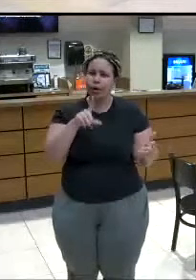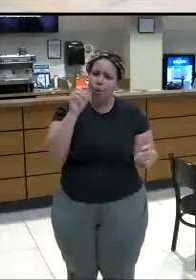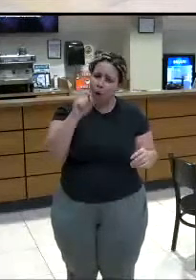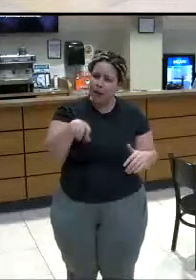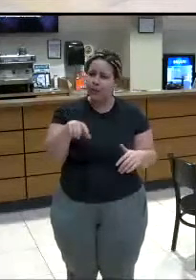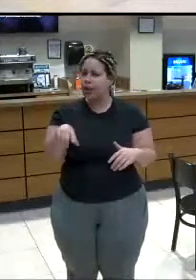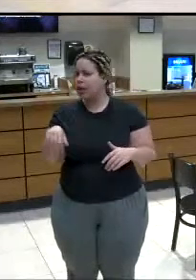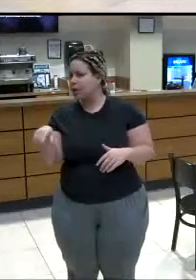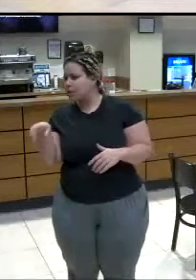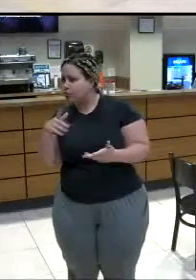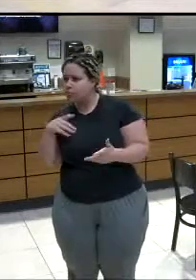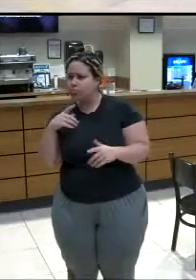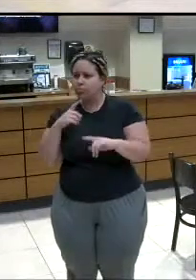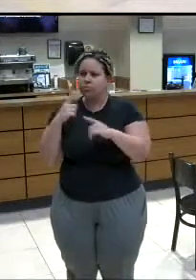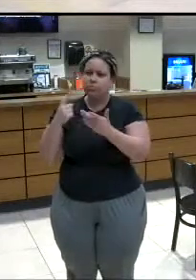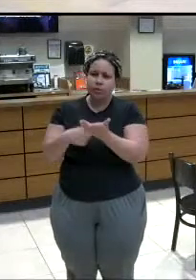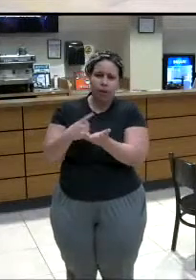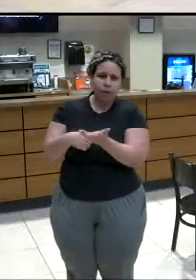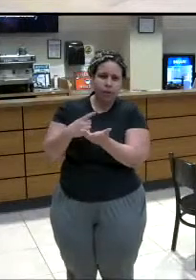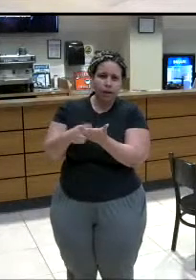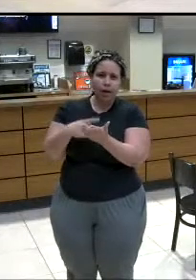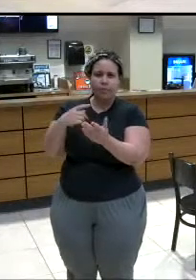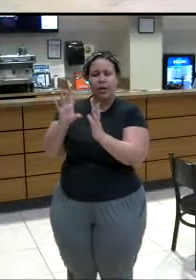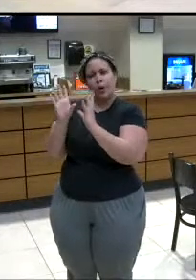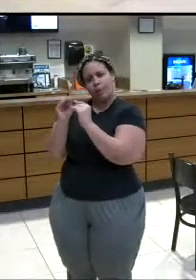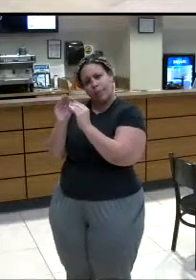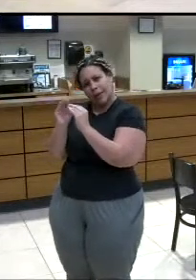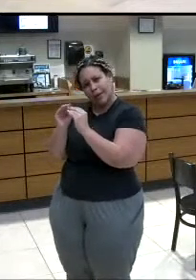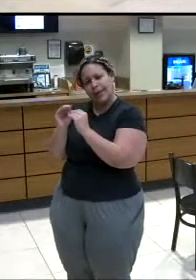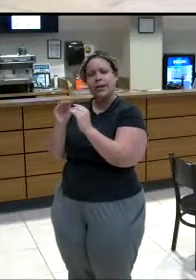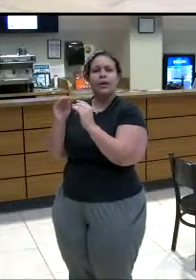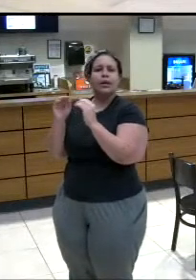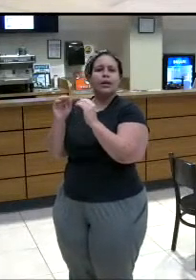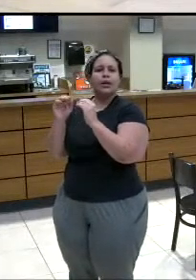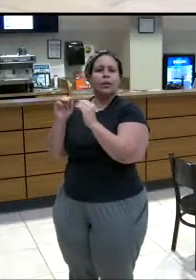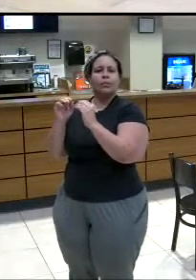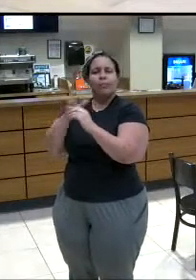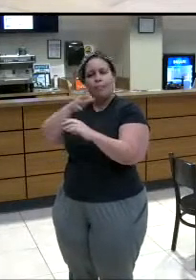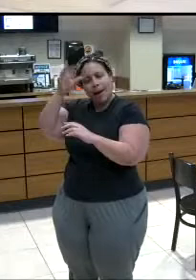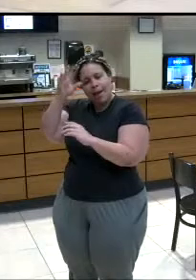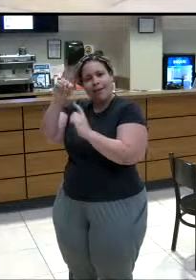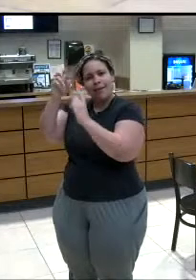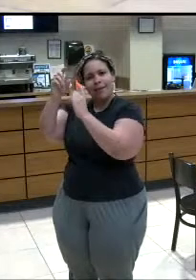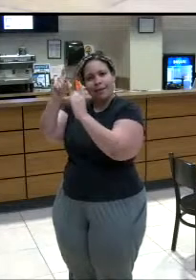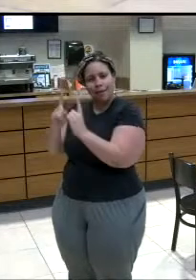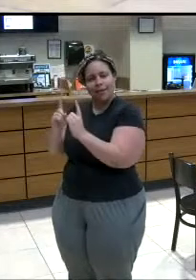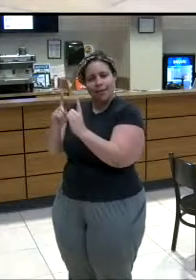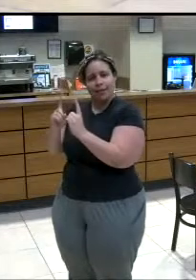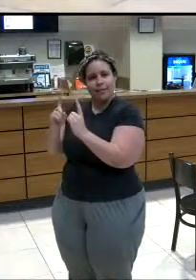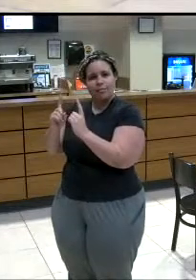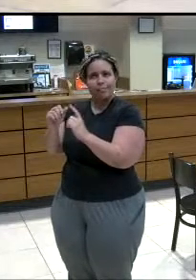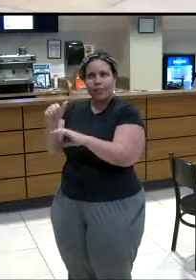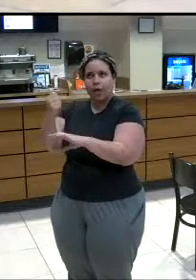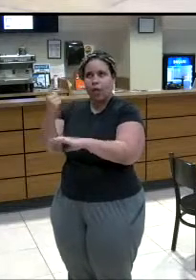but sometimes I was meeting with a parent just the other day, and they were telling me about their student's